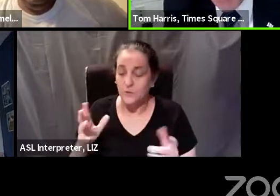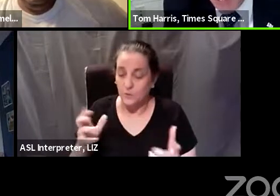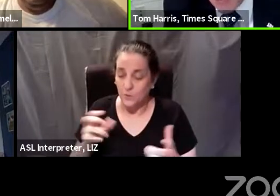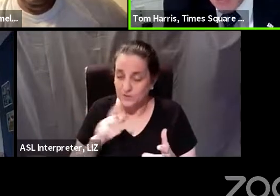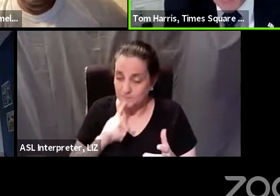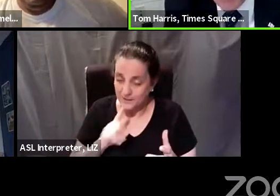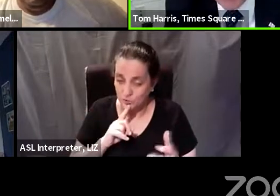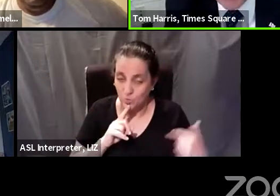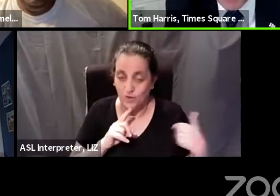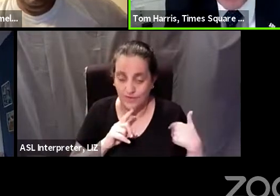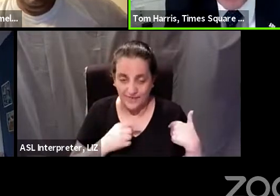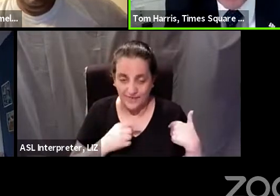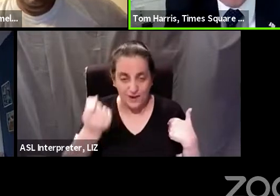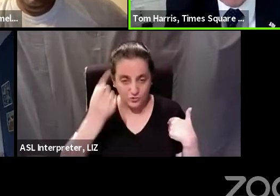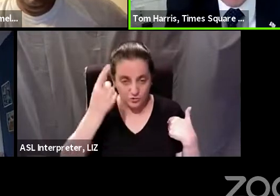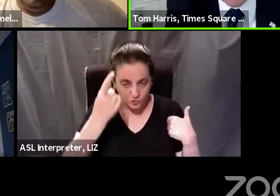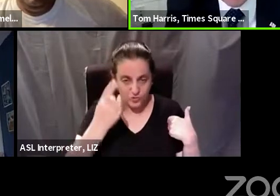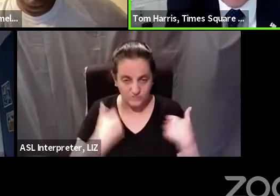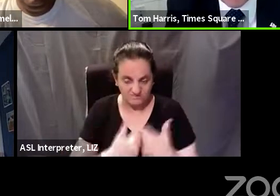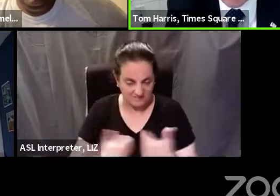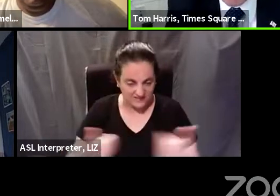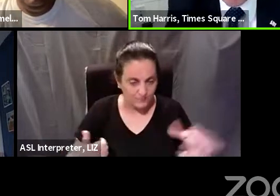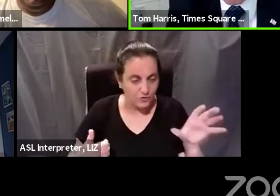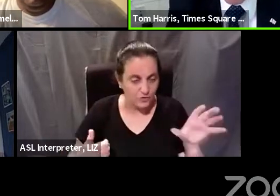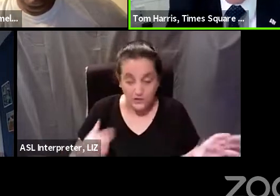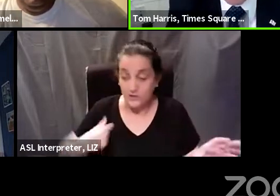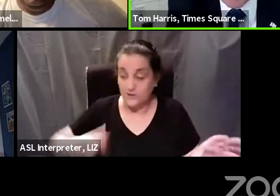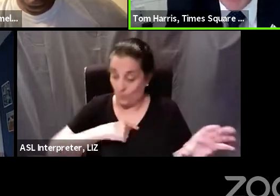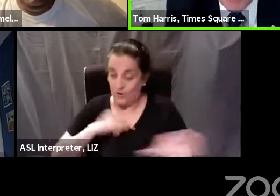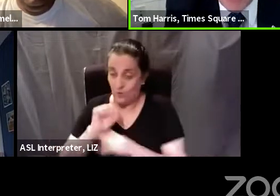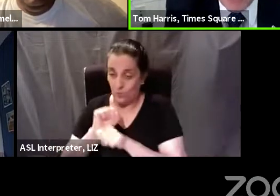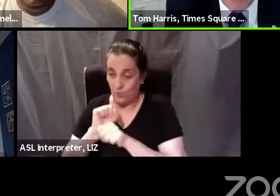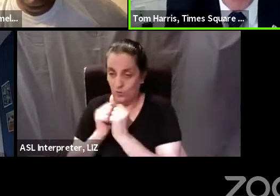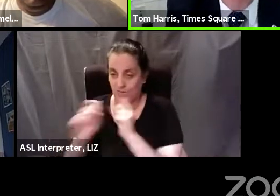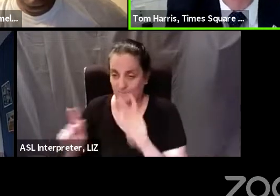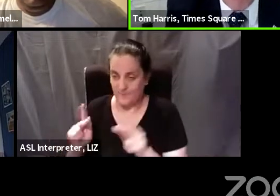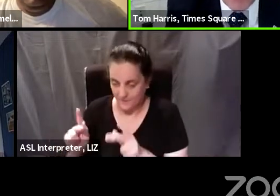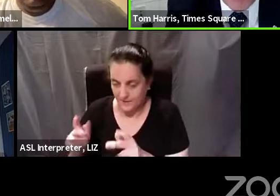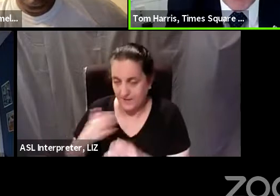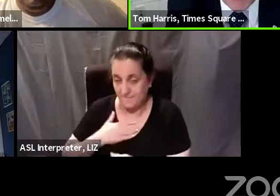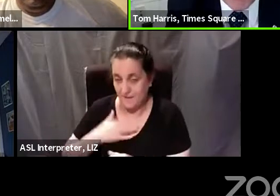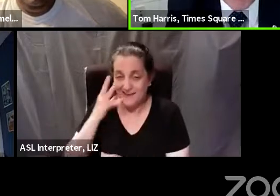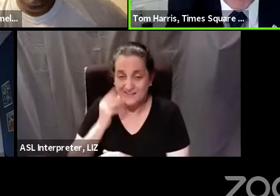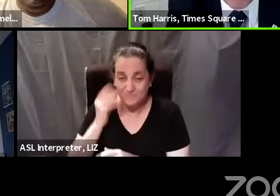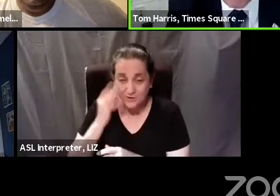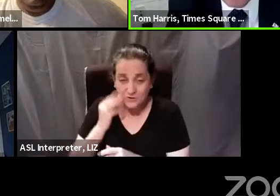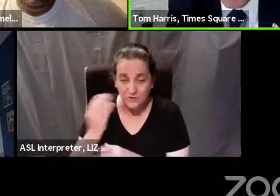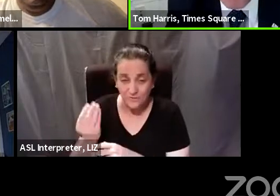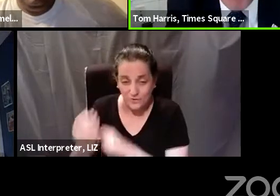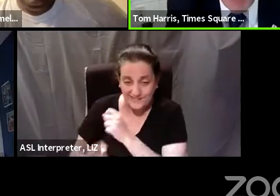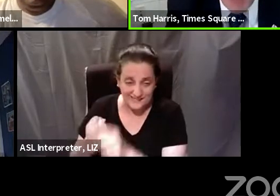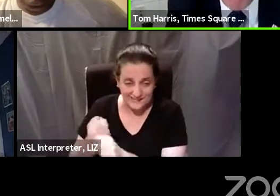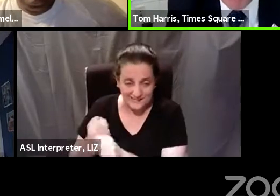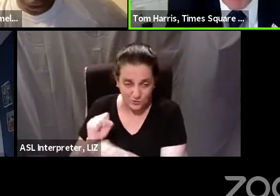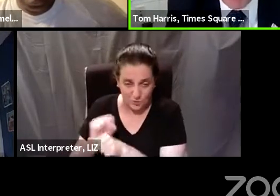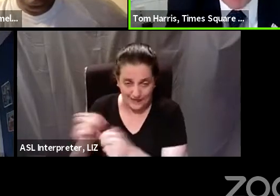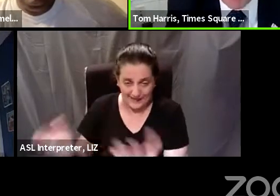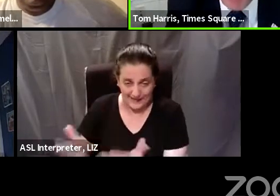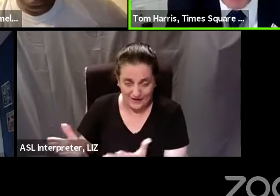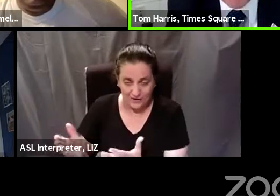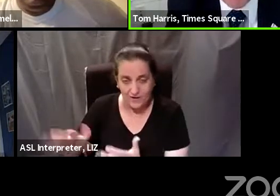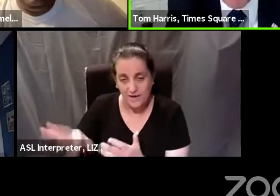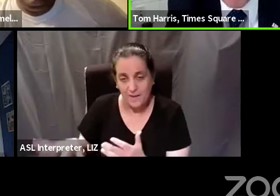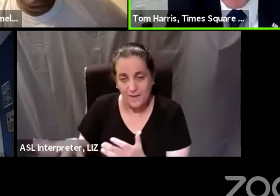And I can honestly say that that really has only in my 14 years or almost 14 years here, maybe a half a